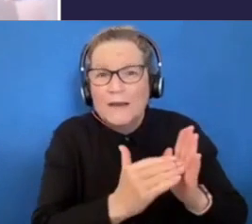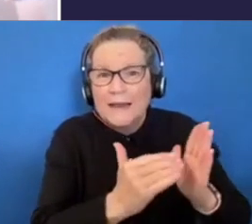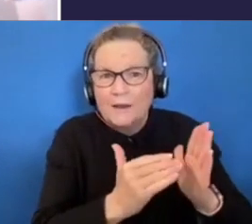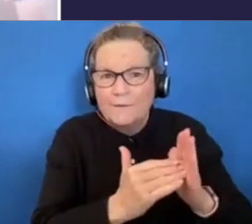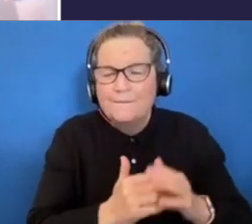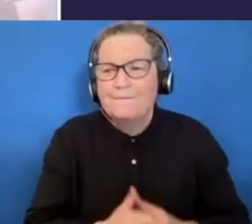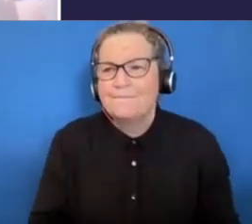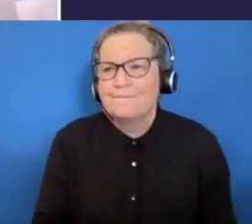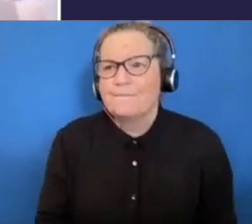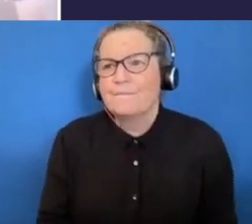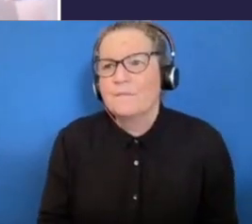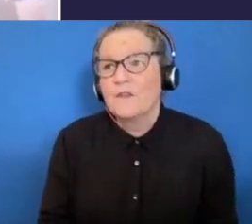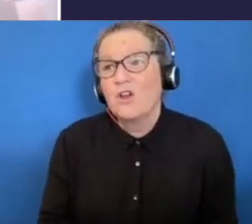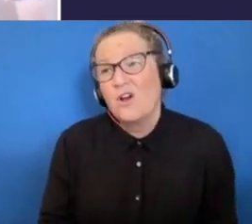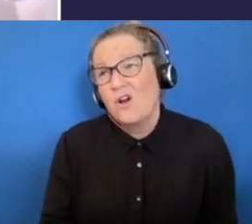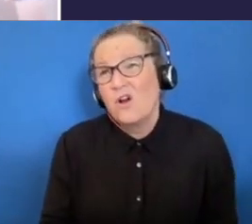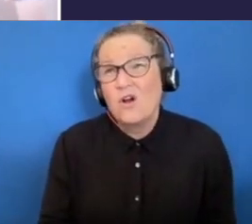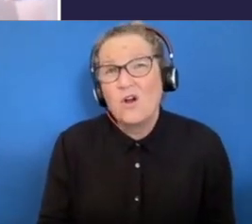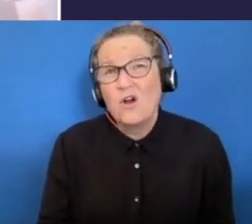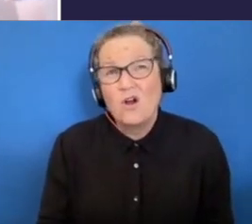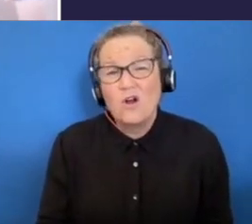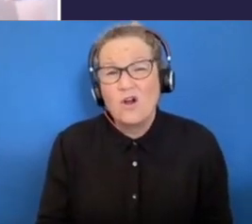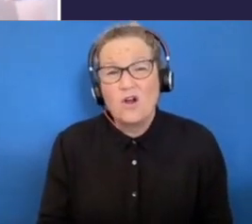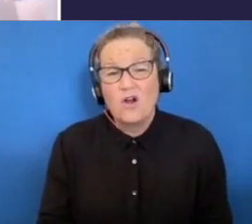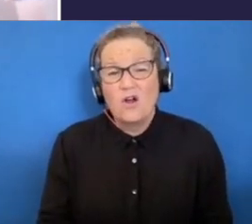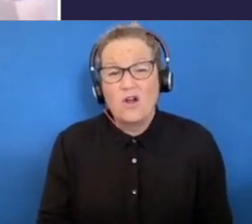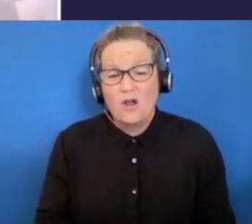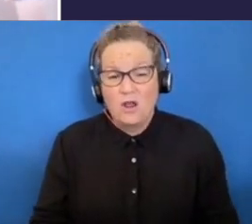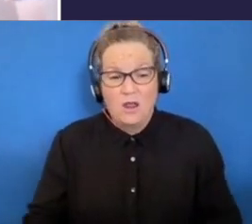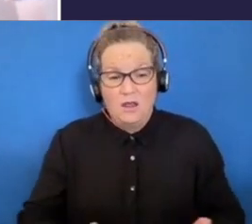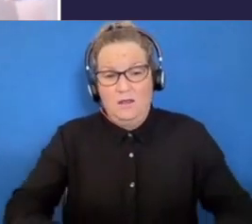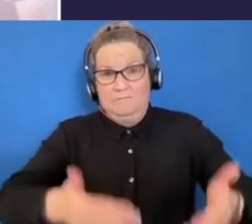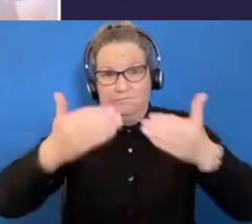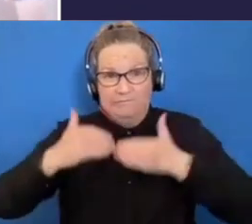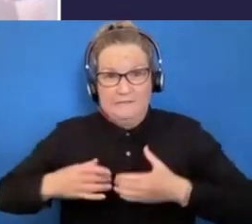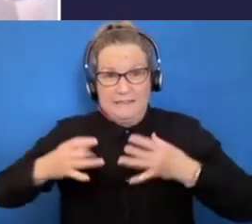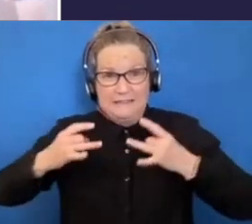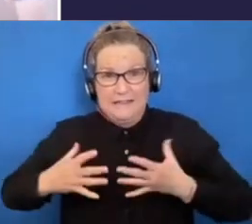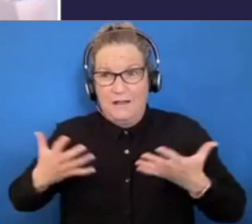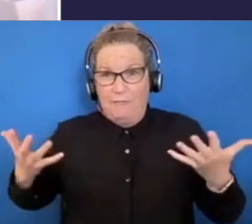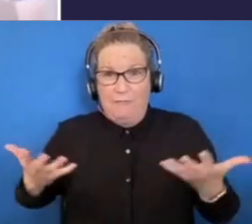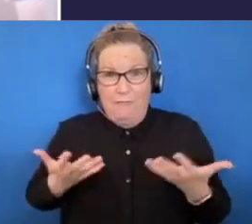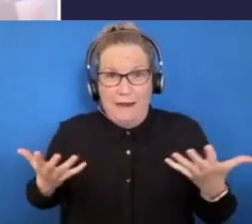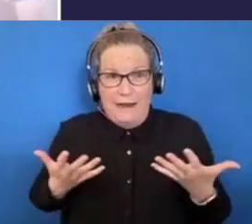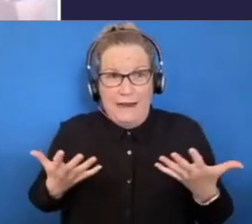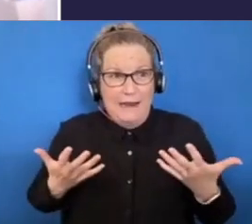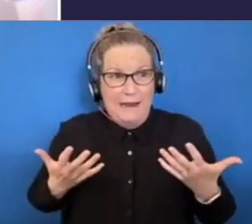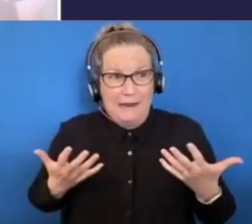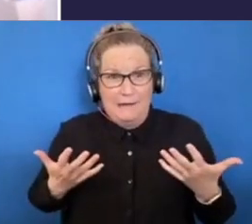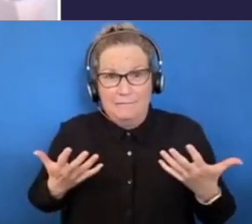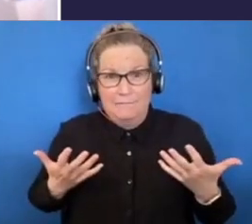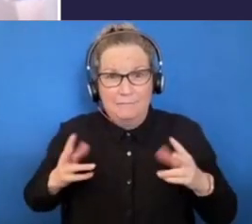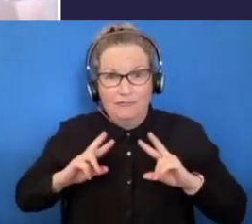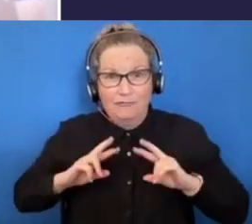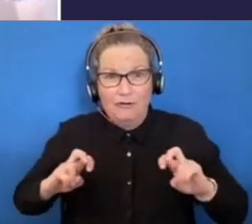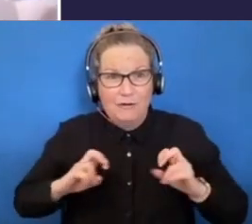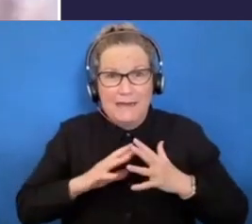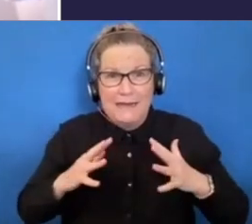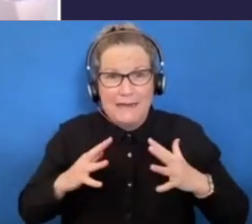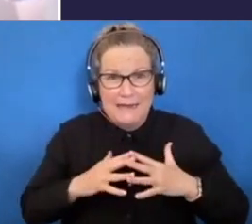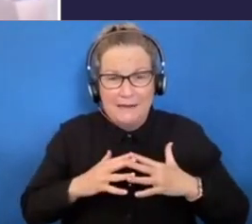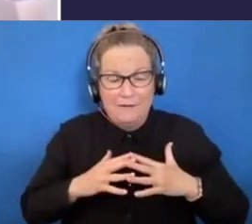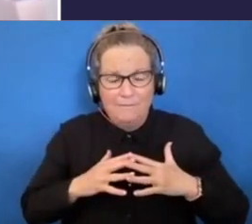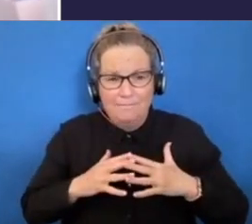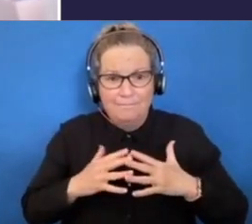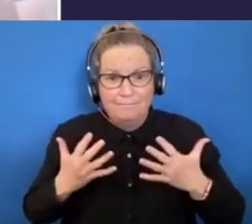guess when we were at the beginning of this, we didn't know where to look, where to research or whatever, and two things happened. One was I came